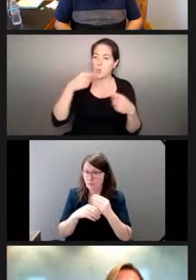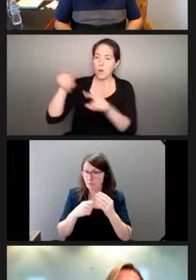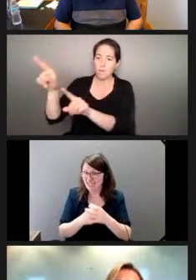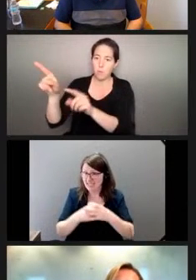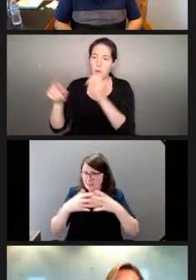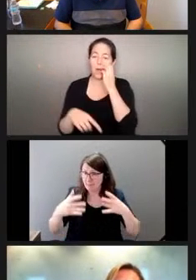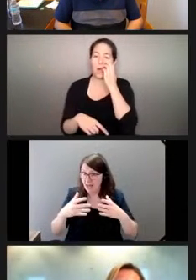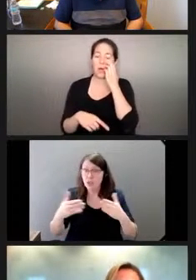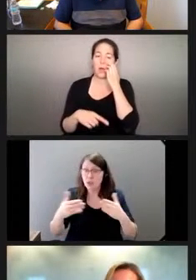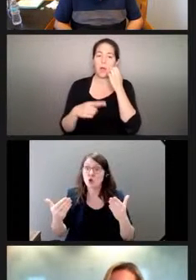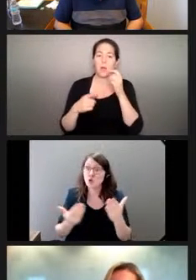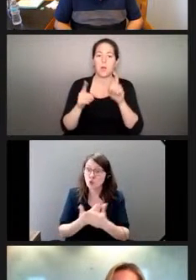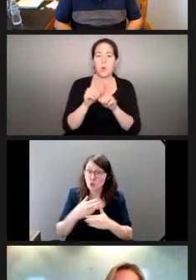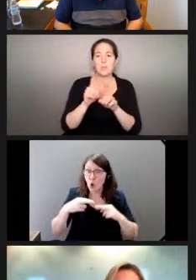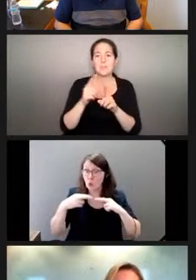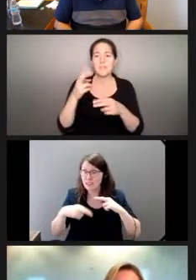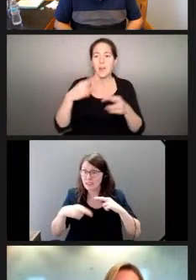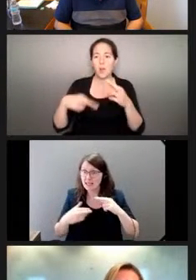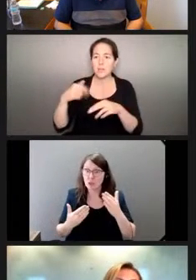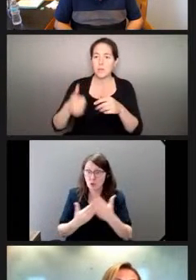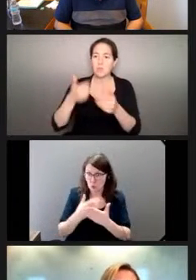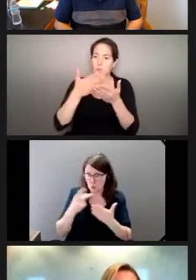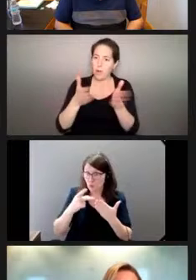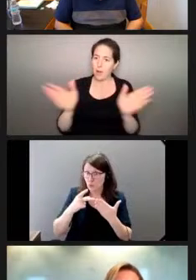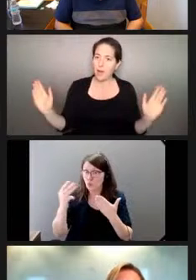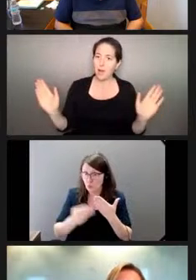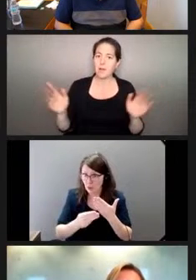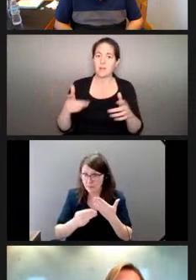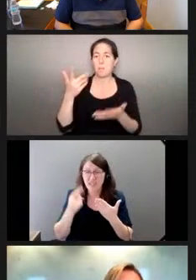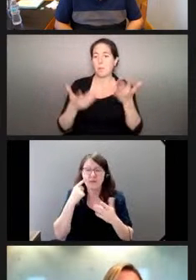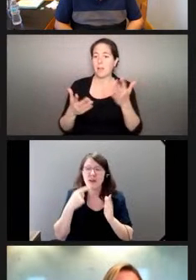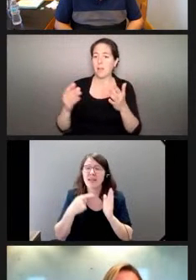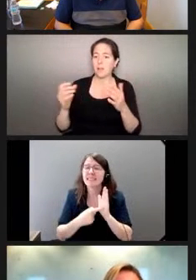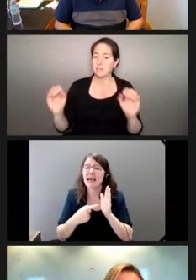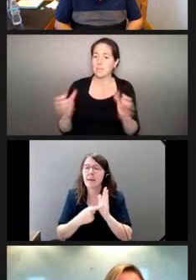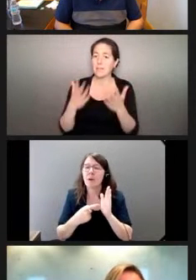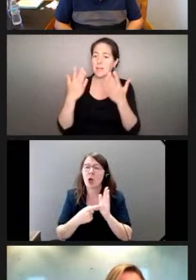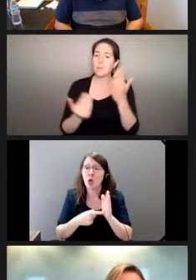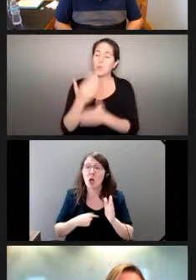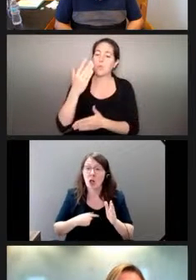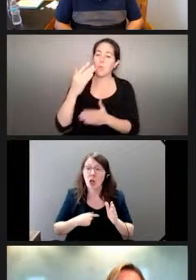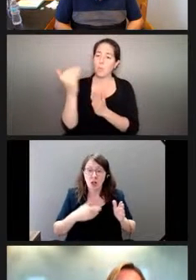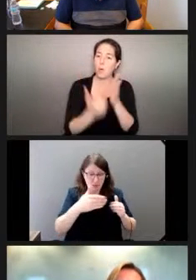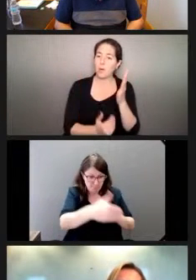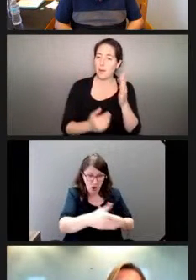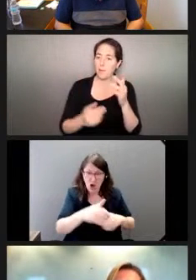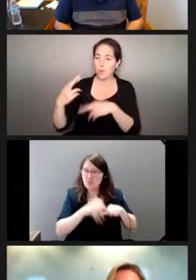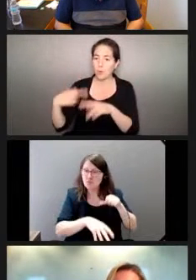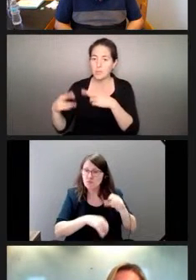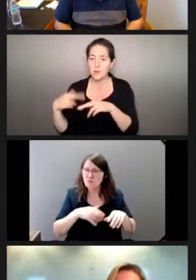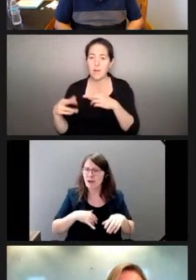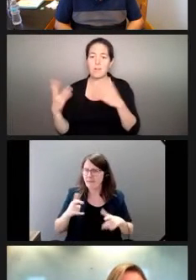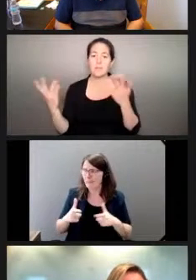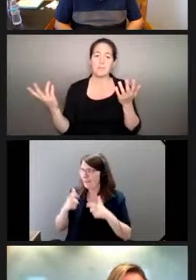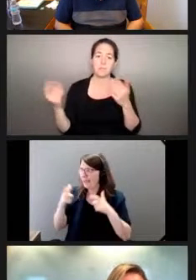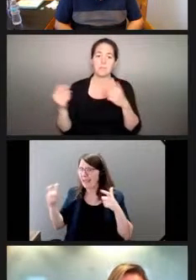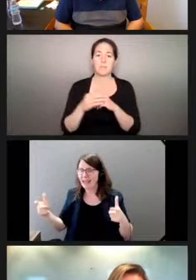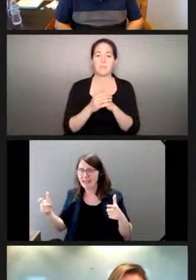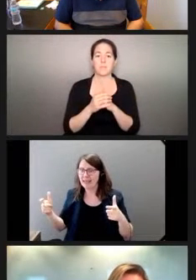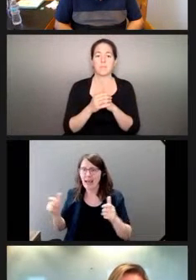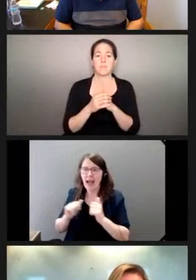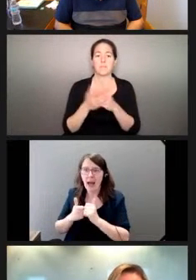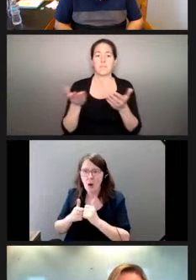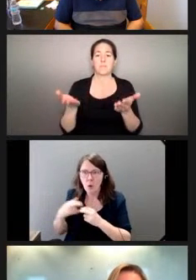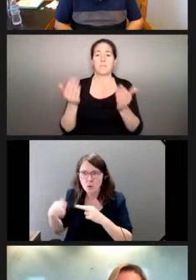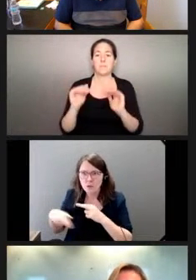recycling and collection programs. So for example, you see here, separate bulky item collection and recycling. The next, under collection and